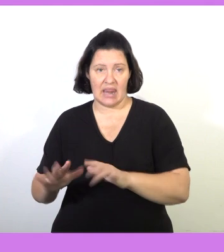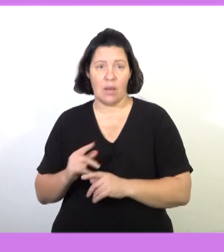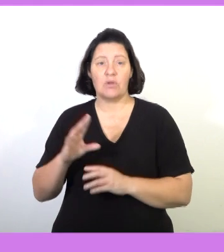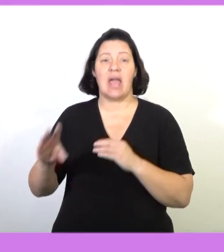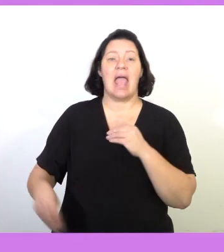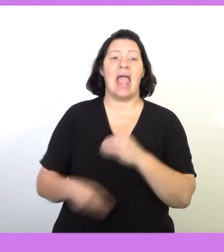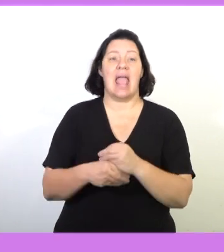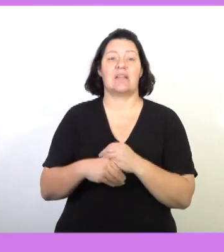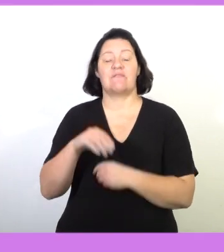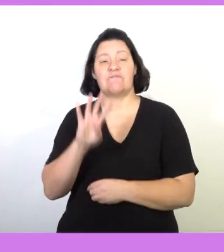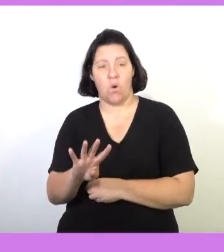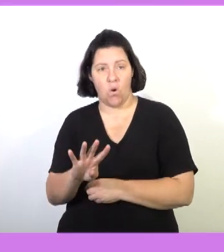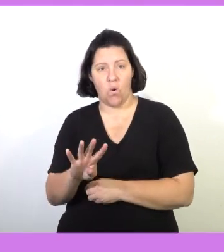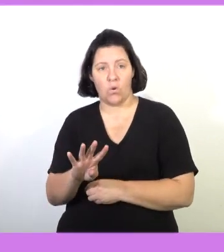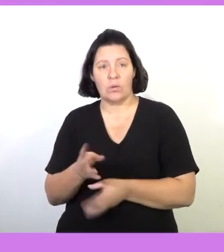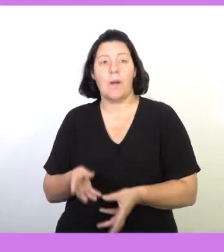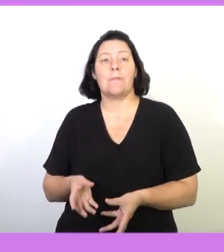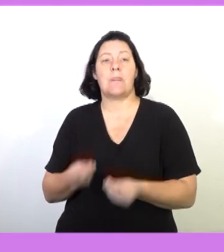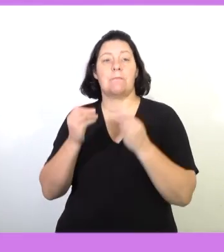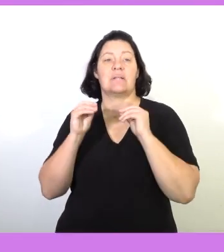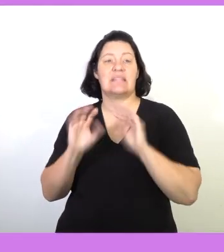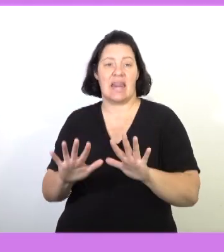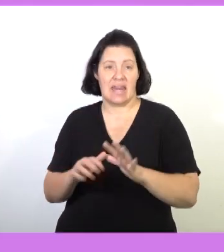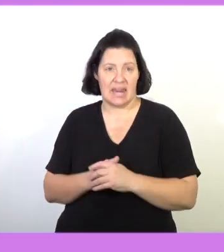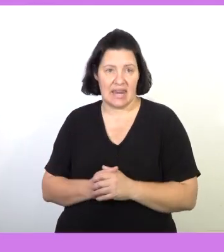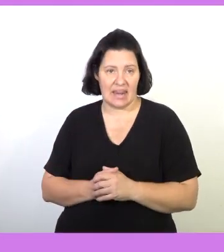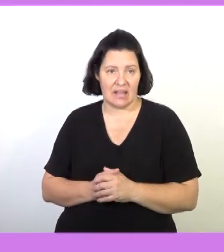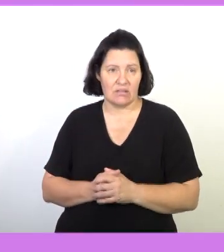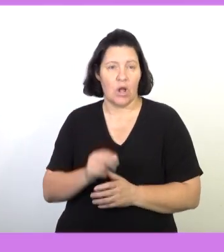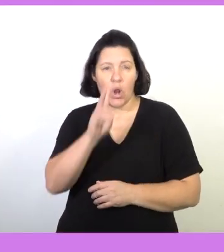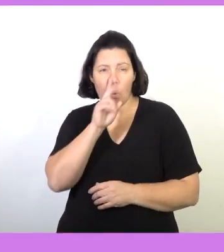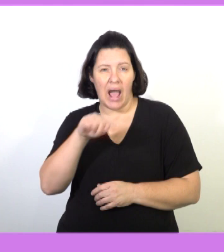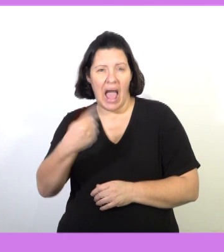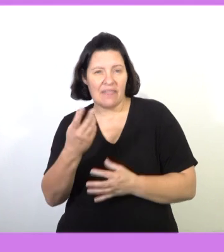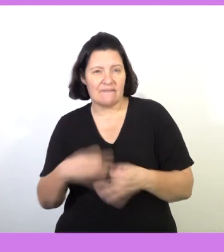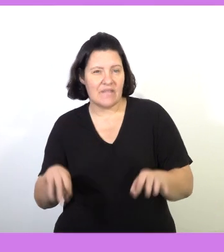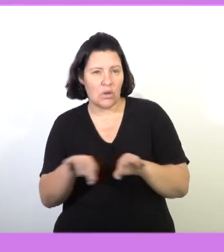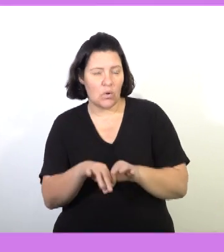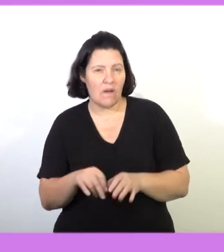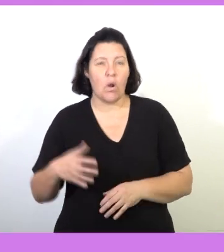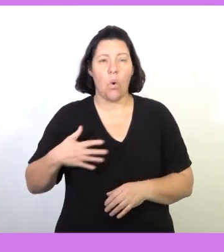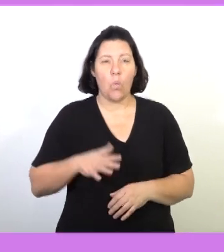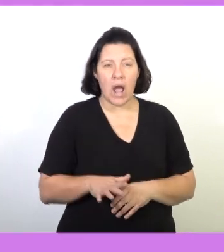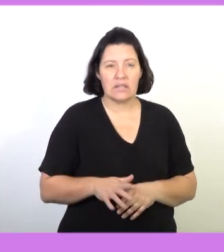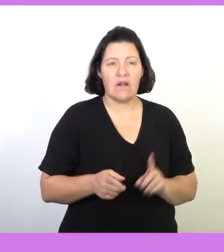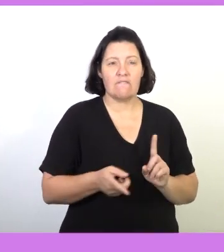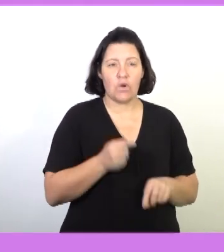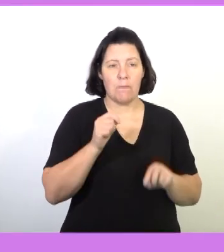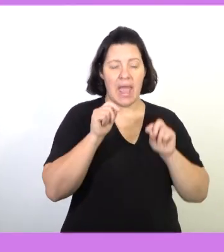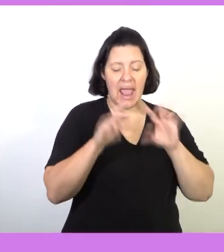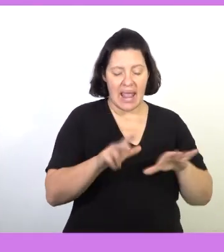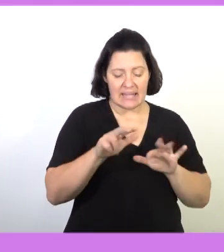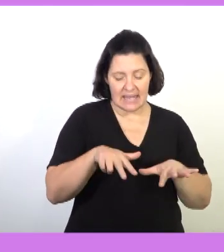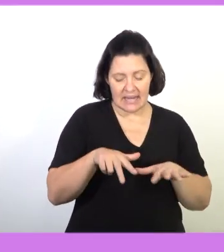we will then have to add 4 to give us 10. Let's look at these two other values here. If we want to move